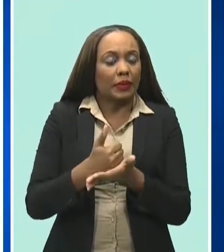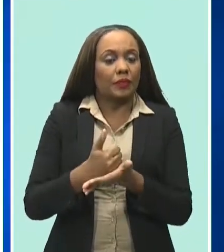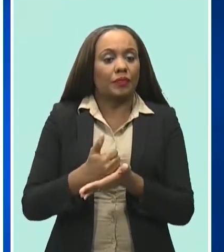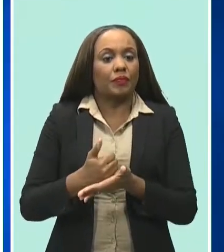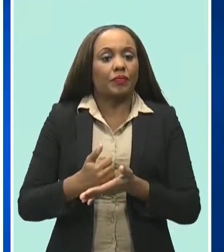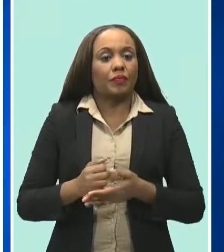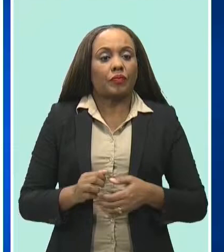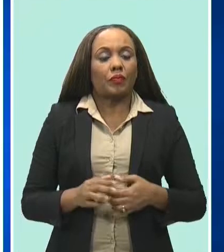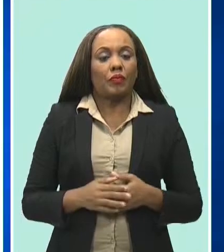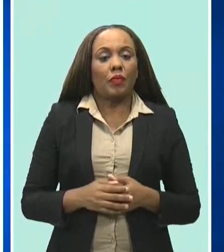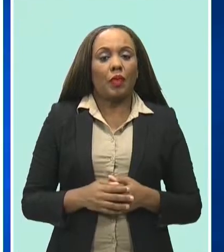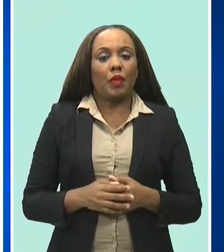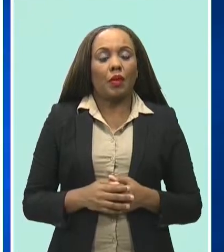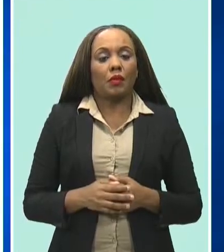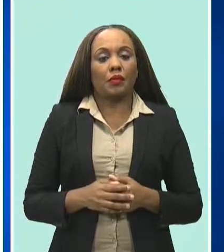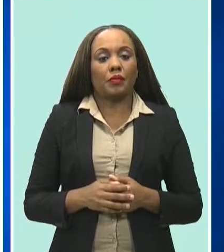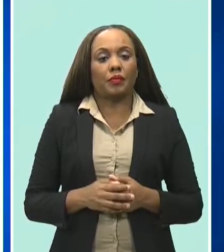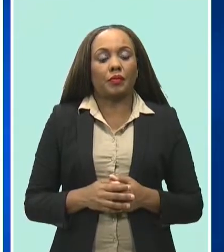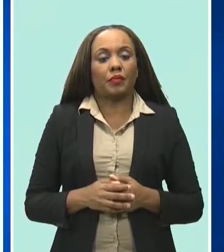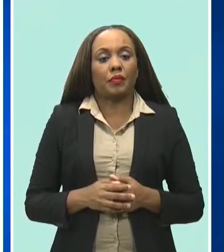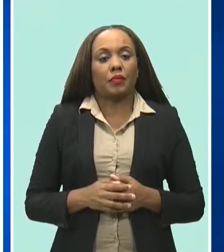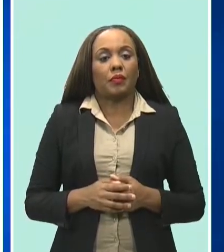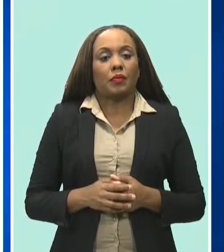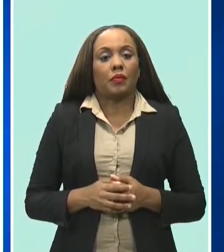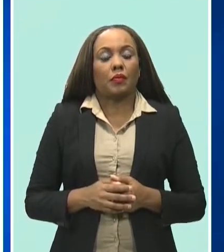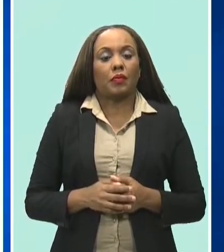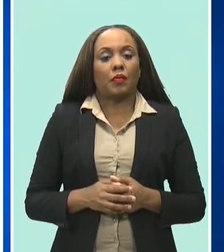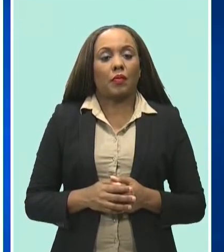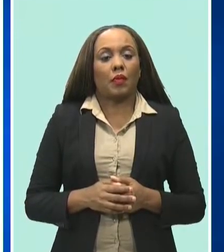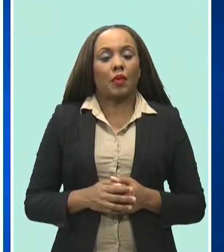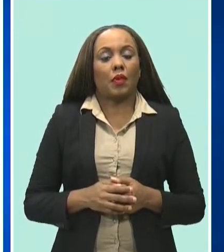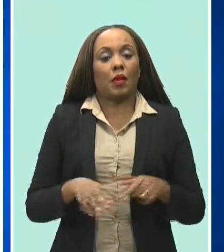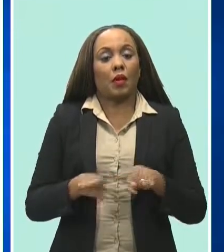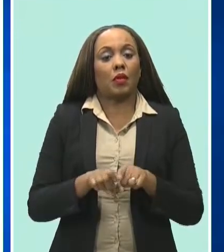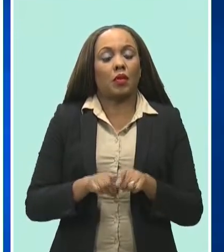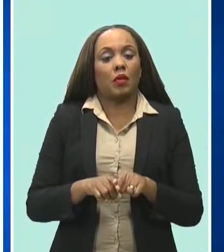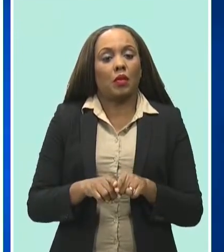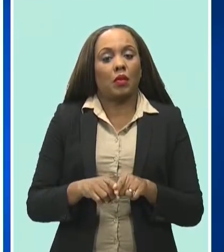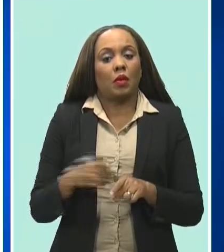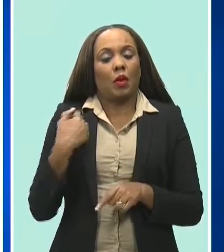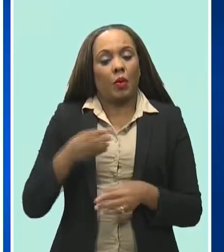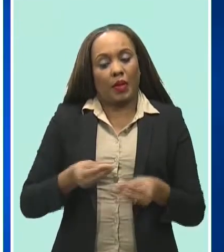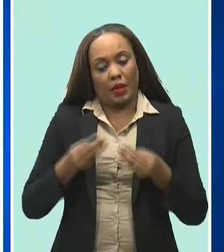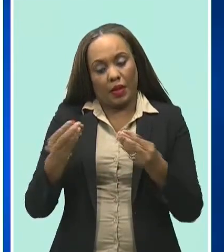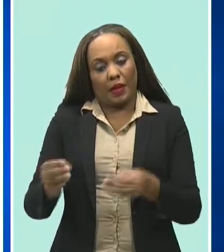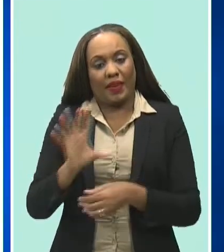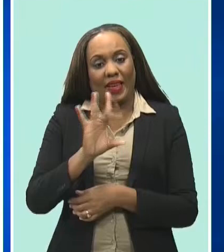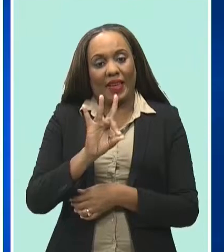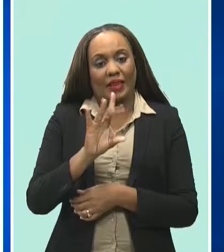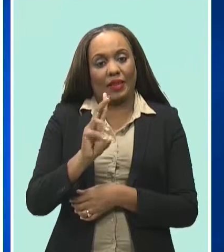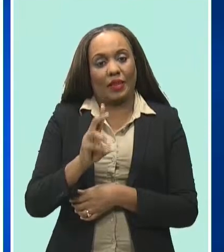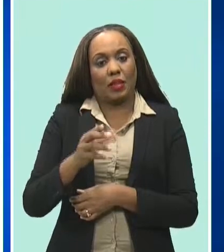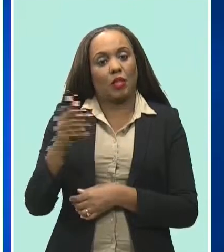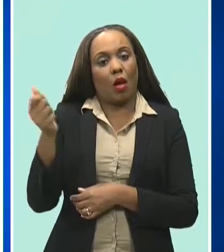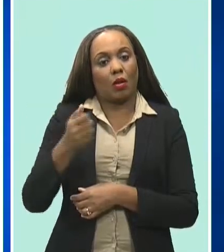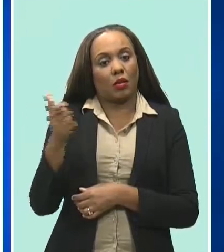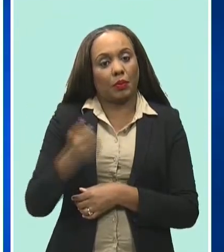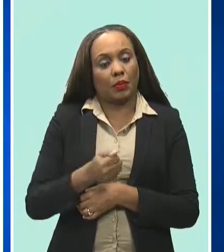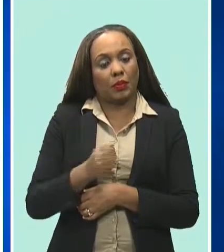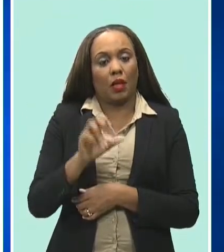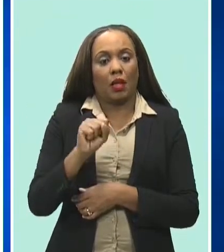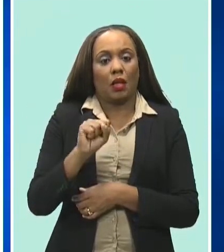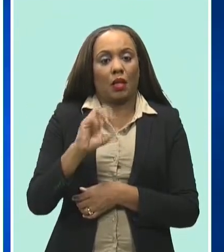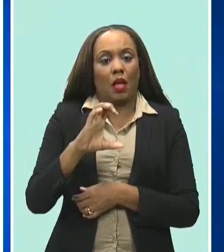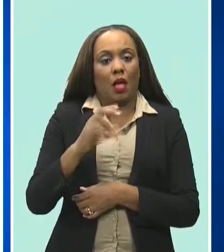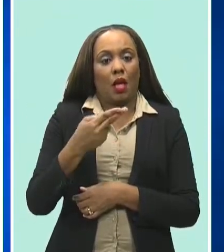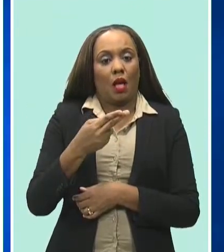in addition to that, we've had 86 scholarships that we've provided to NGOs so